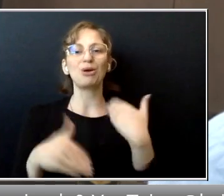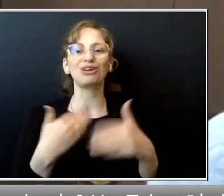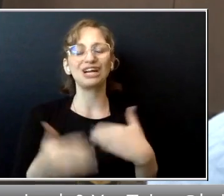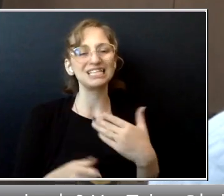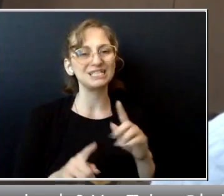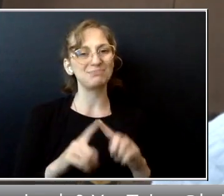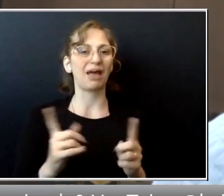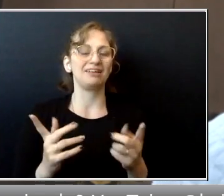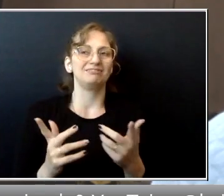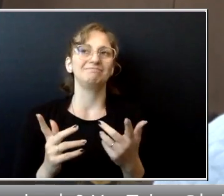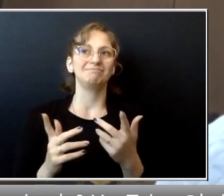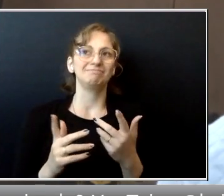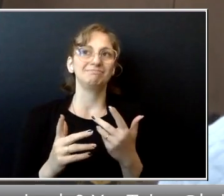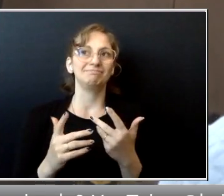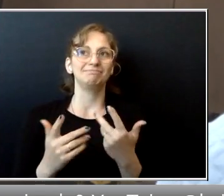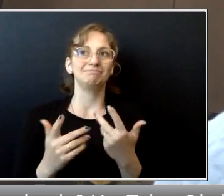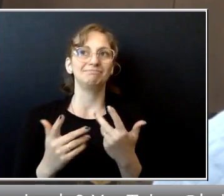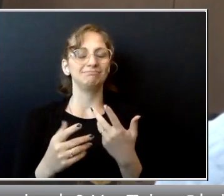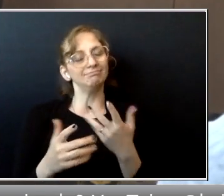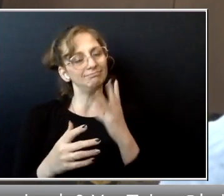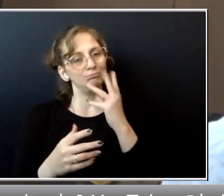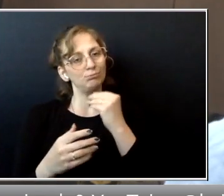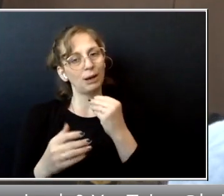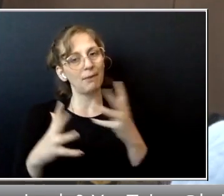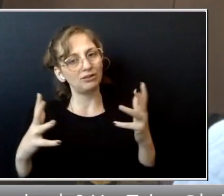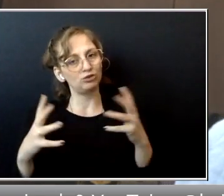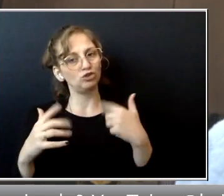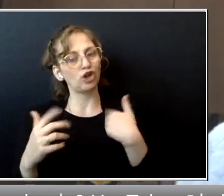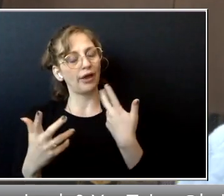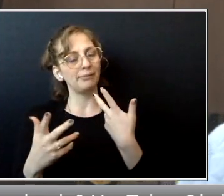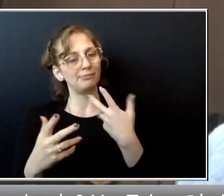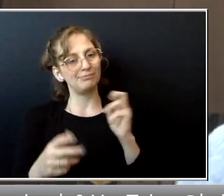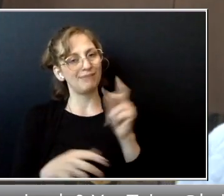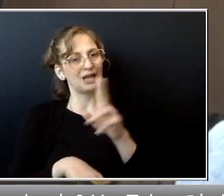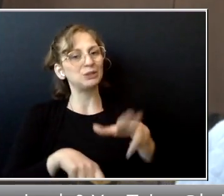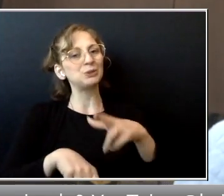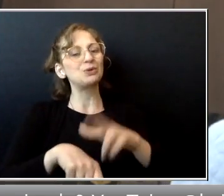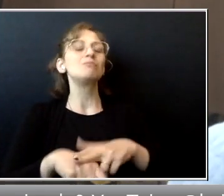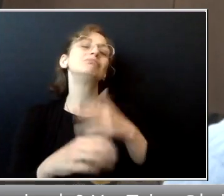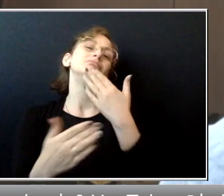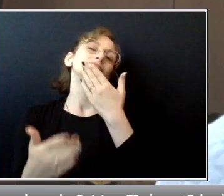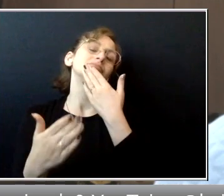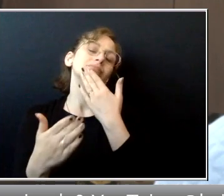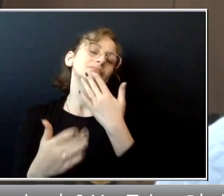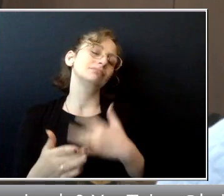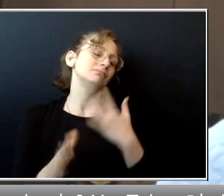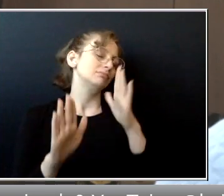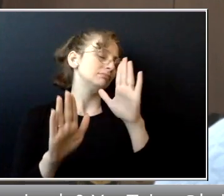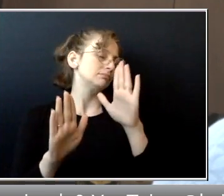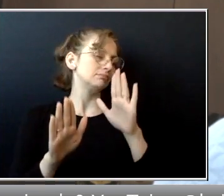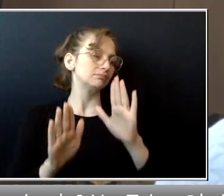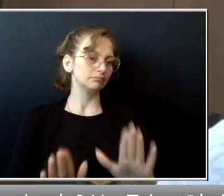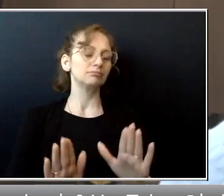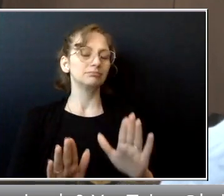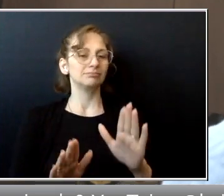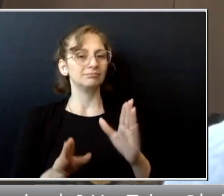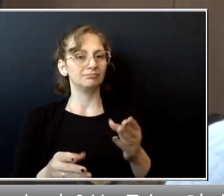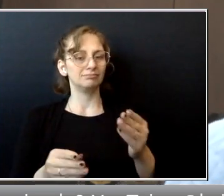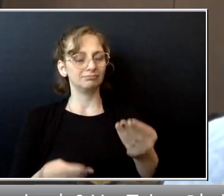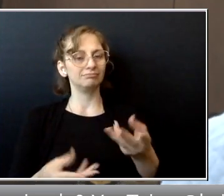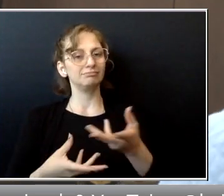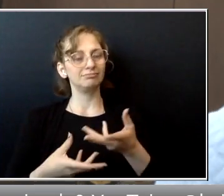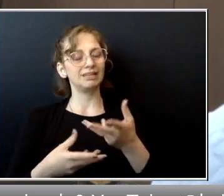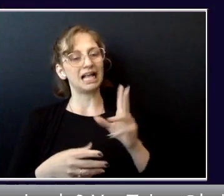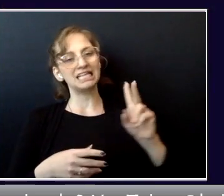and purposes, I'm back to normal, and that's an amazing feeling. He really gave me a chance at a second life, and I'm grateful